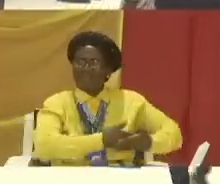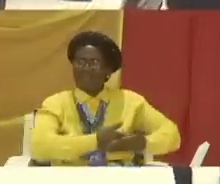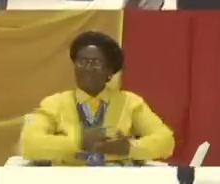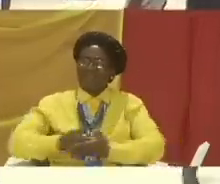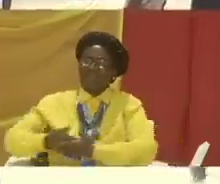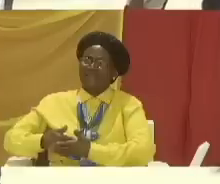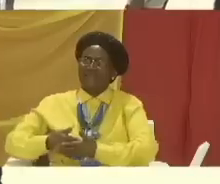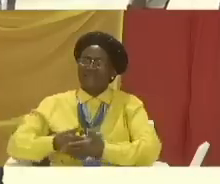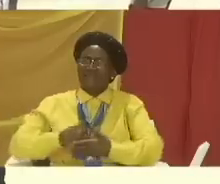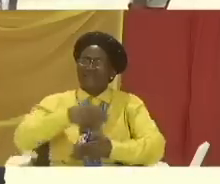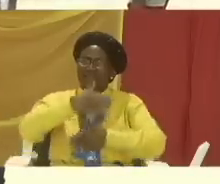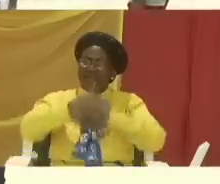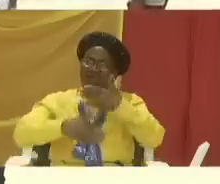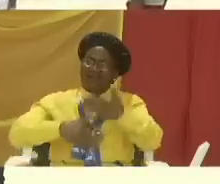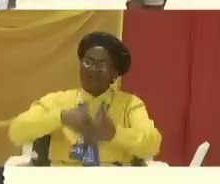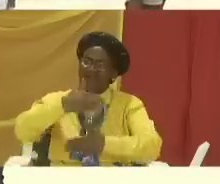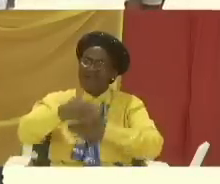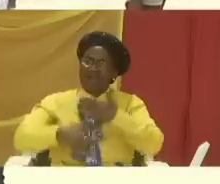in white.